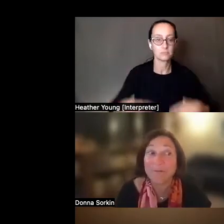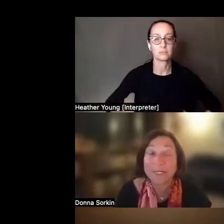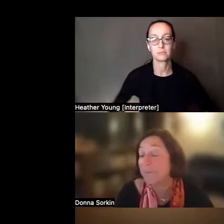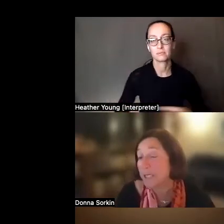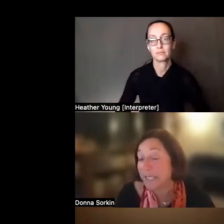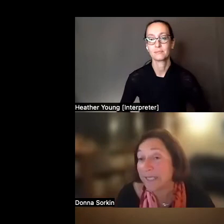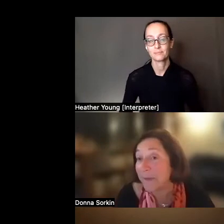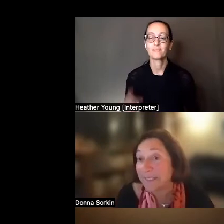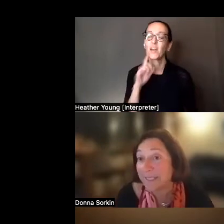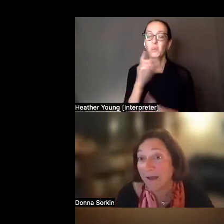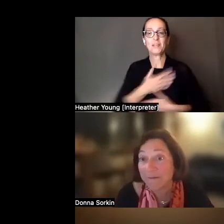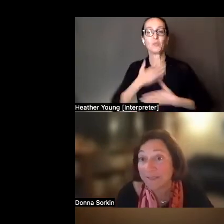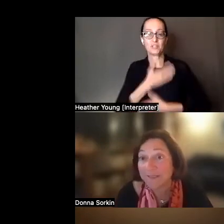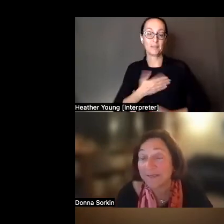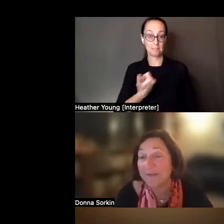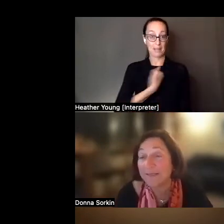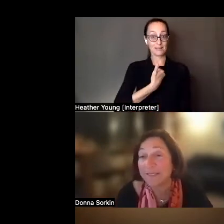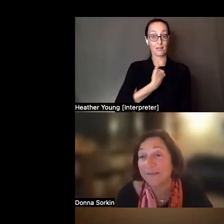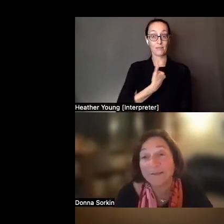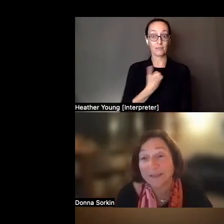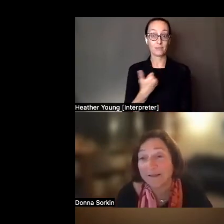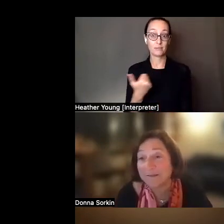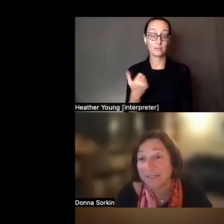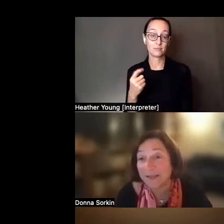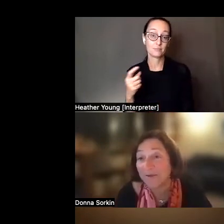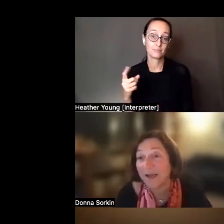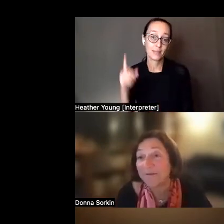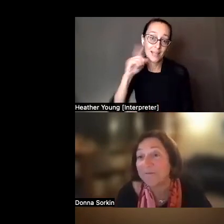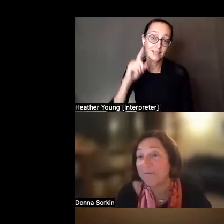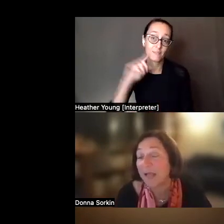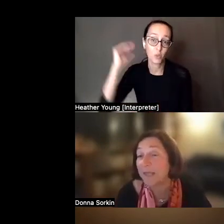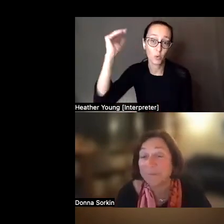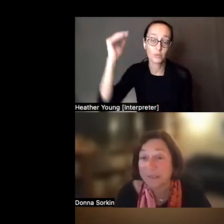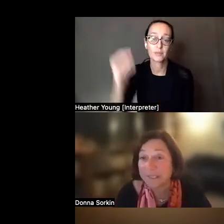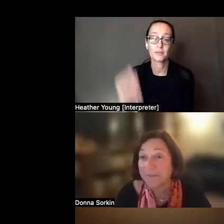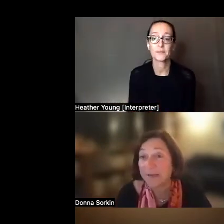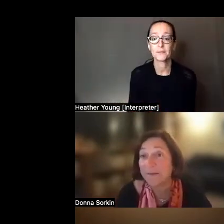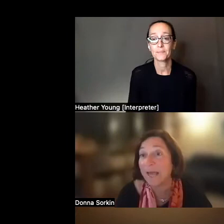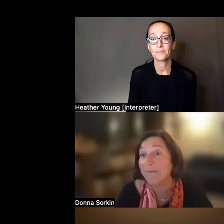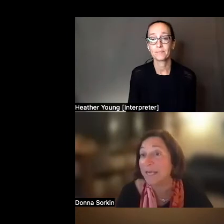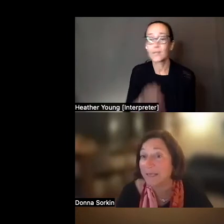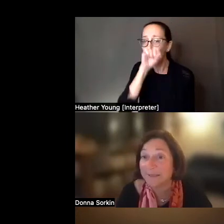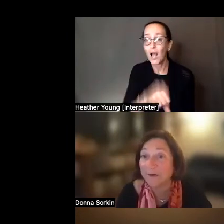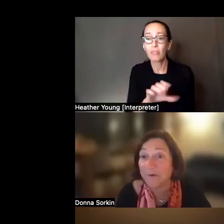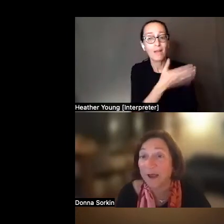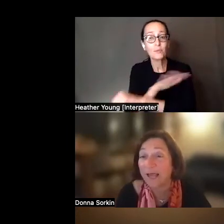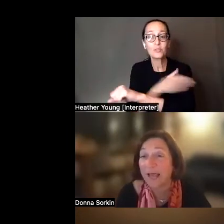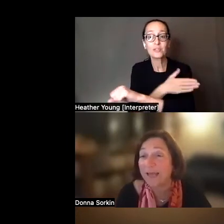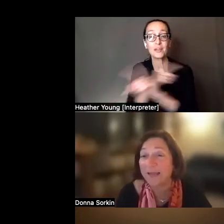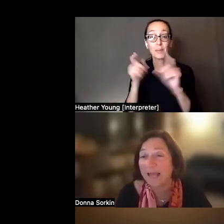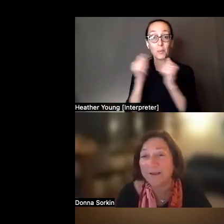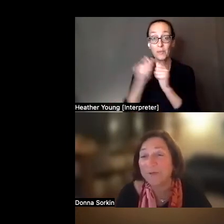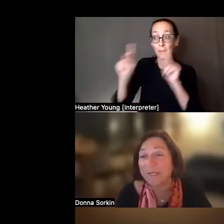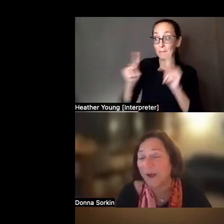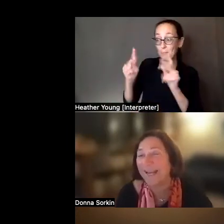I really appreciate that myself as a deaf adult. I love music, but if I'm having guests over,